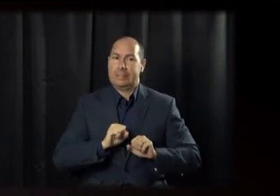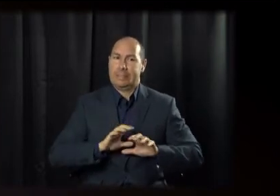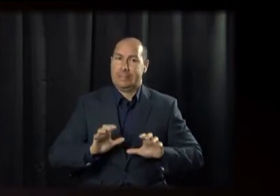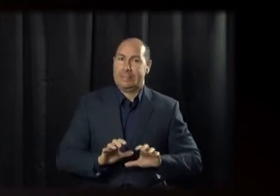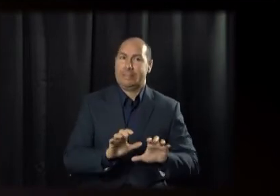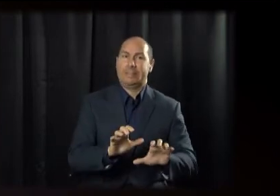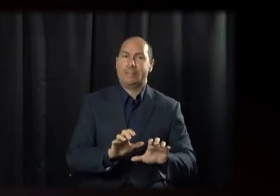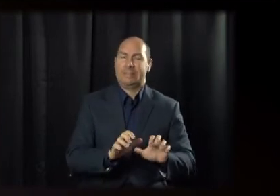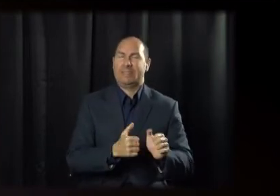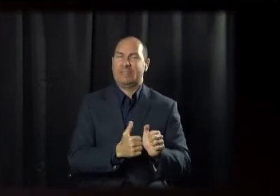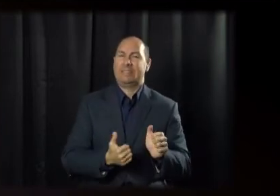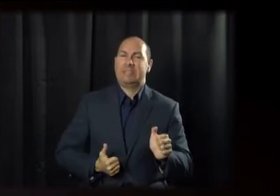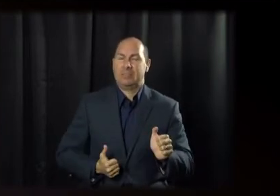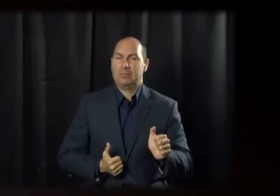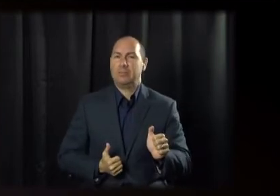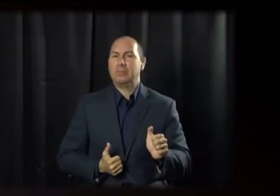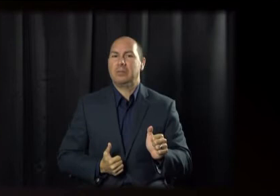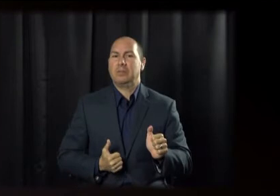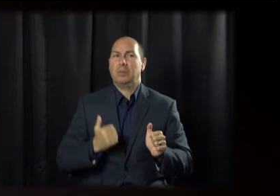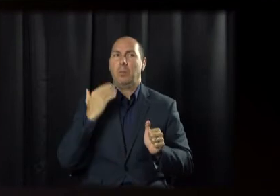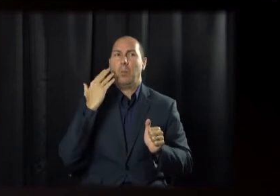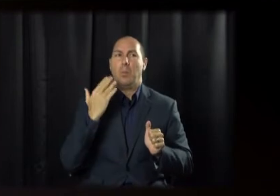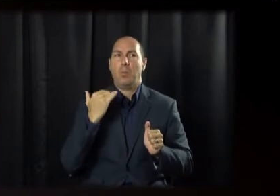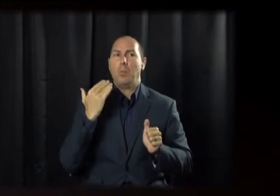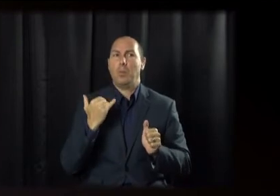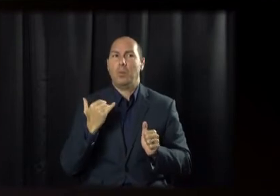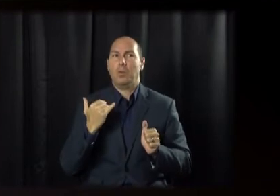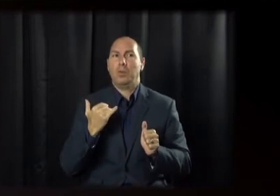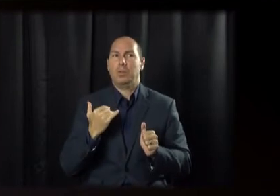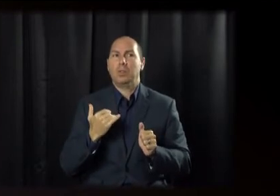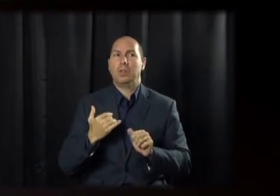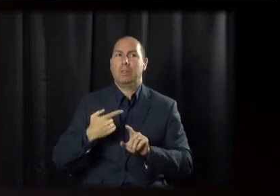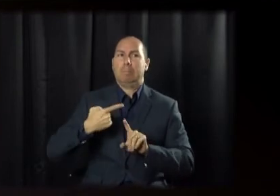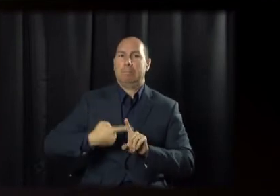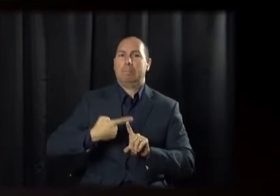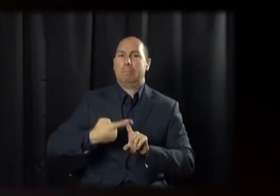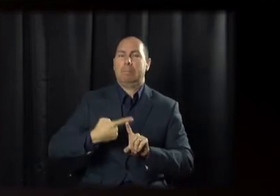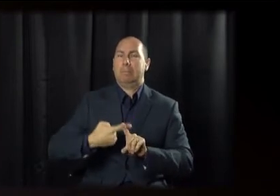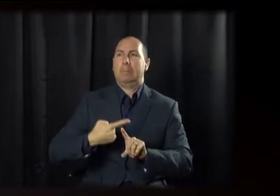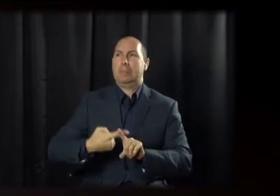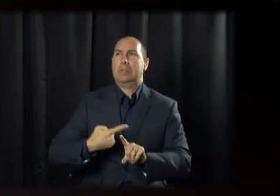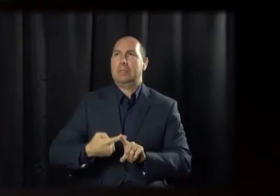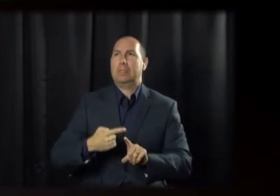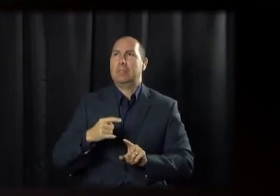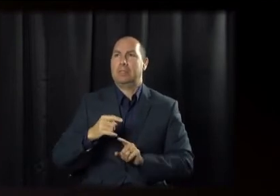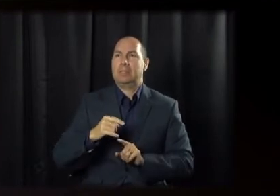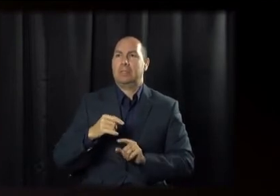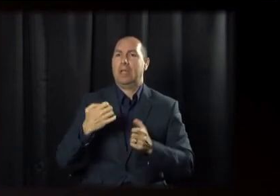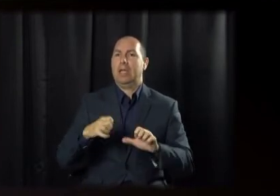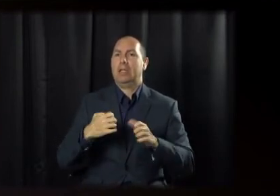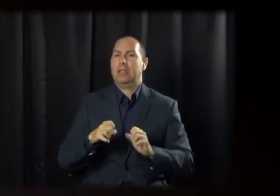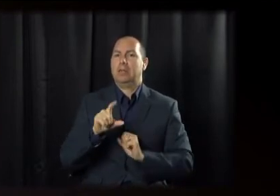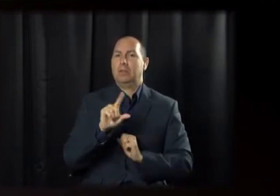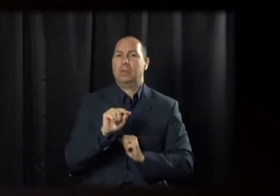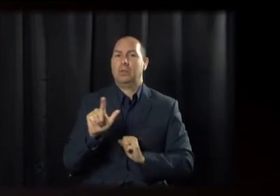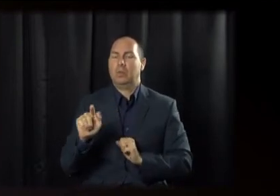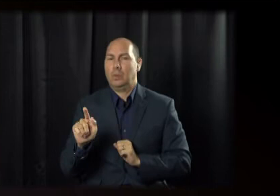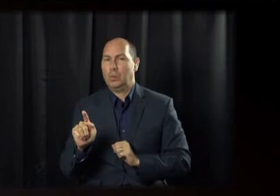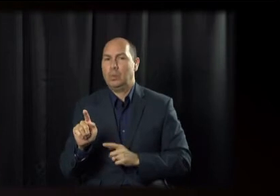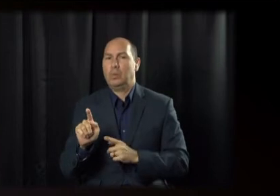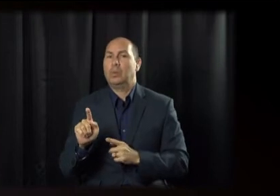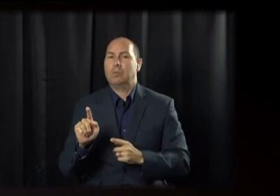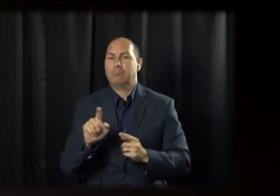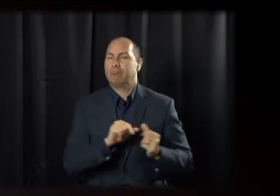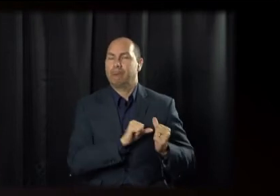year 21 has been followed by underperformance in each month after January 2021. The ability to deliver its